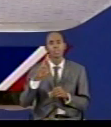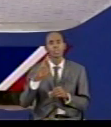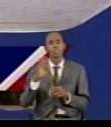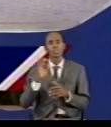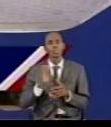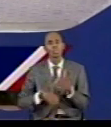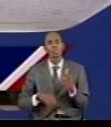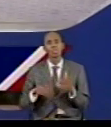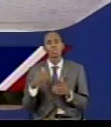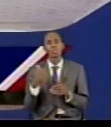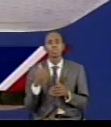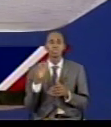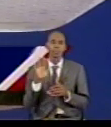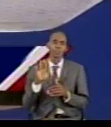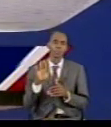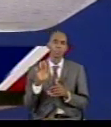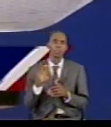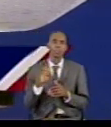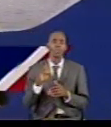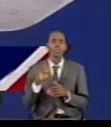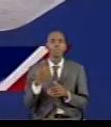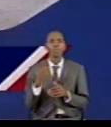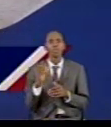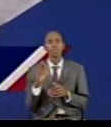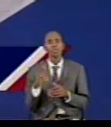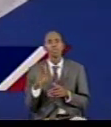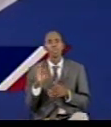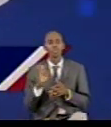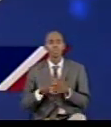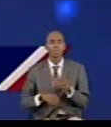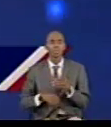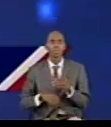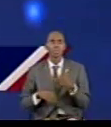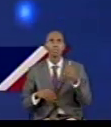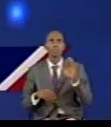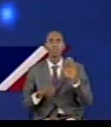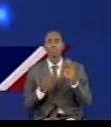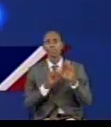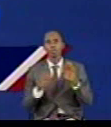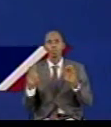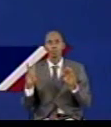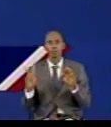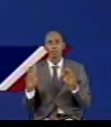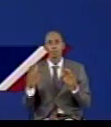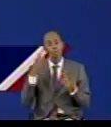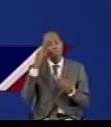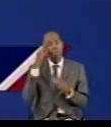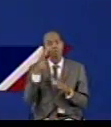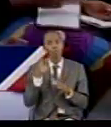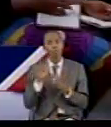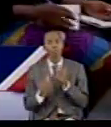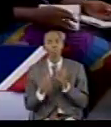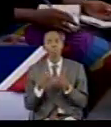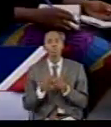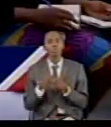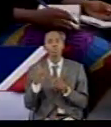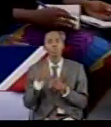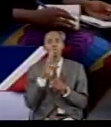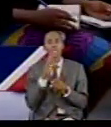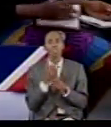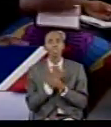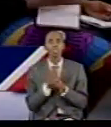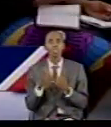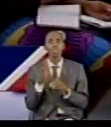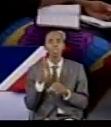Corinthians chapter 15, verse 2. By the which also he has said, if ye keep